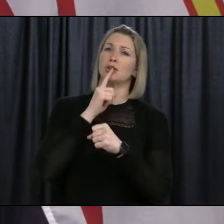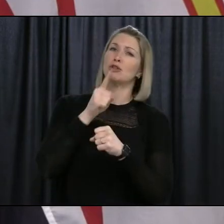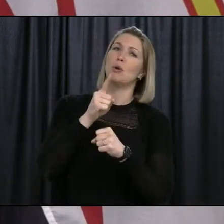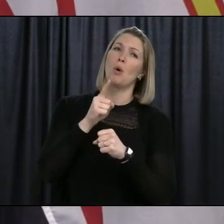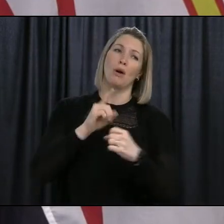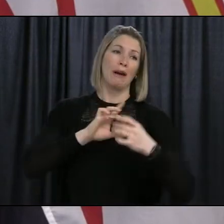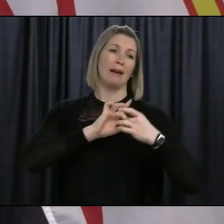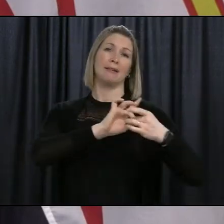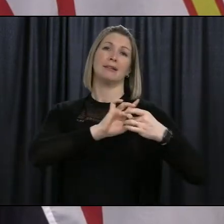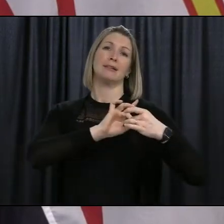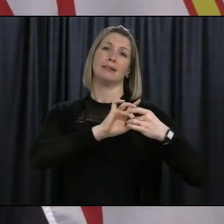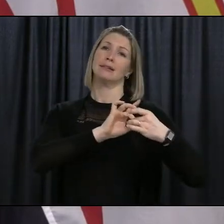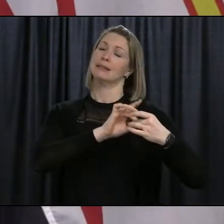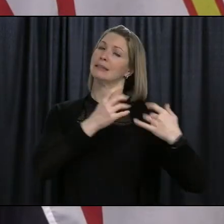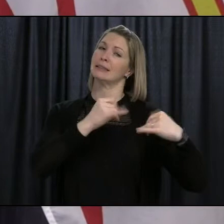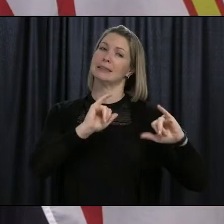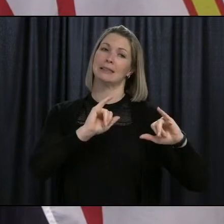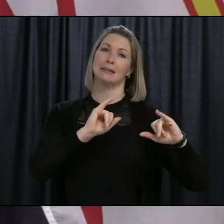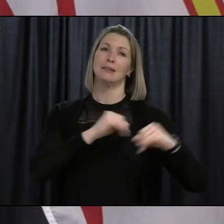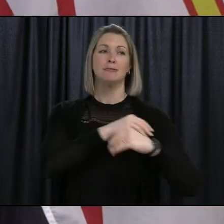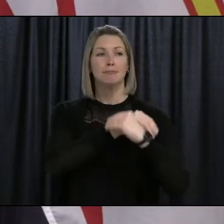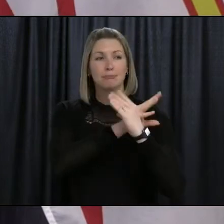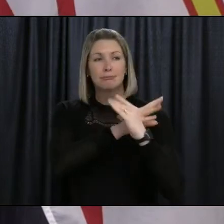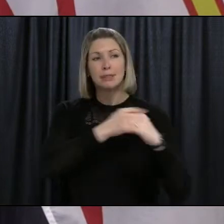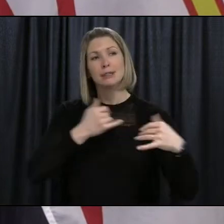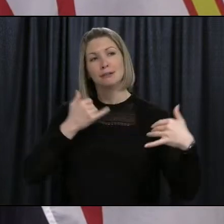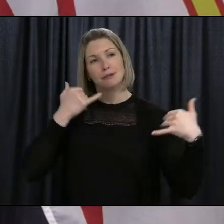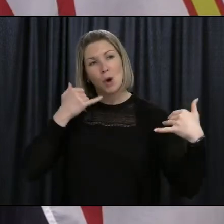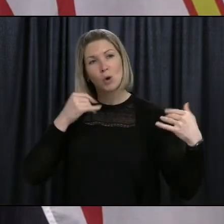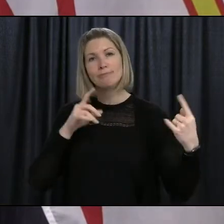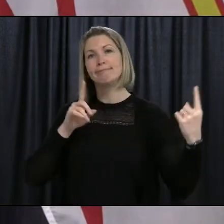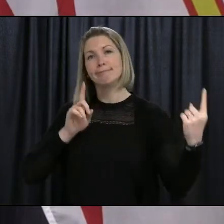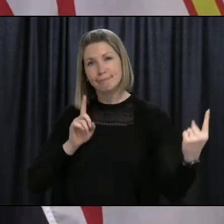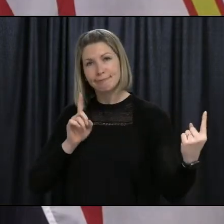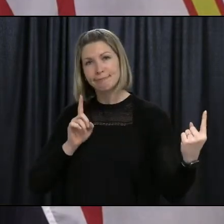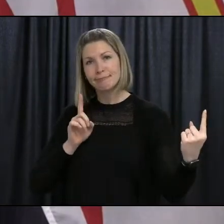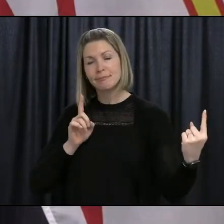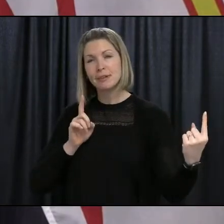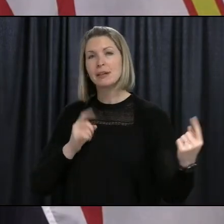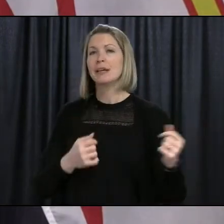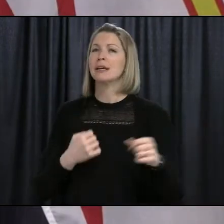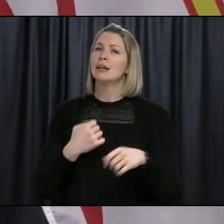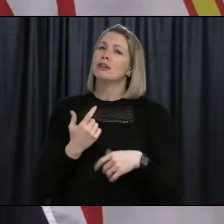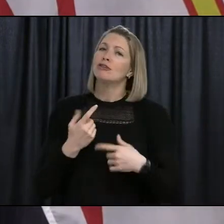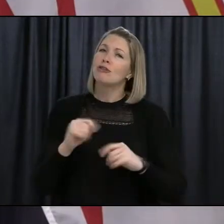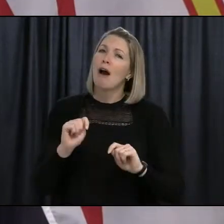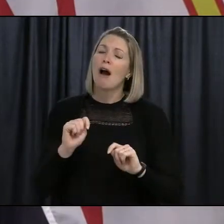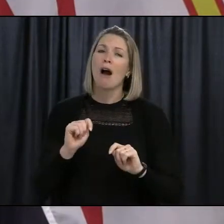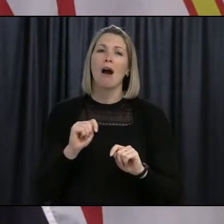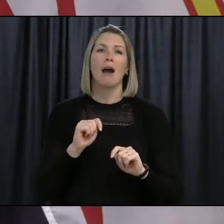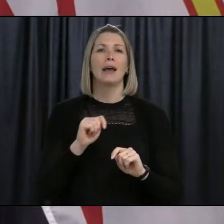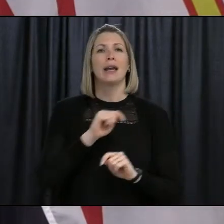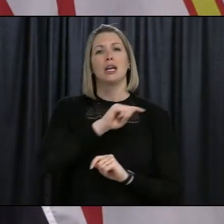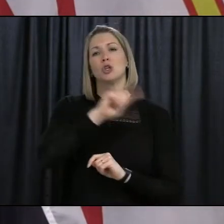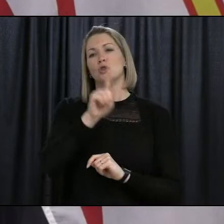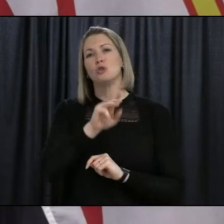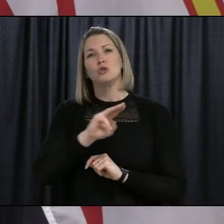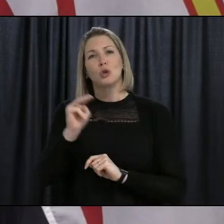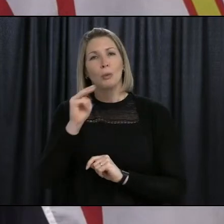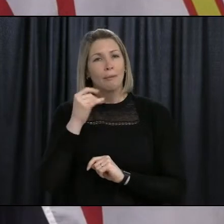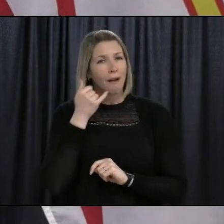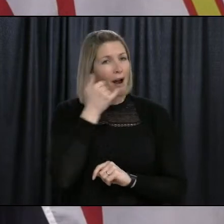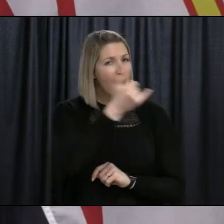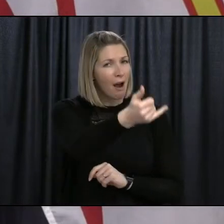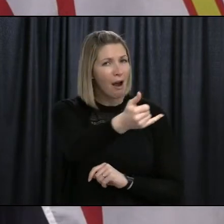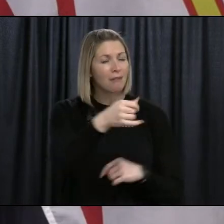distance with your friends and family. Check on each other regularly with a phone call or a Zoom meet or a window visit. One